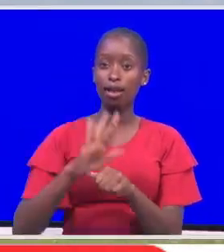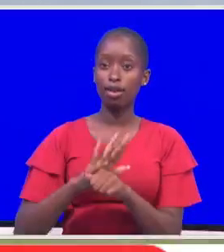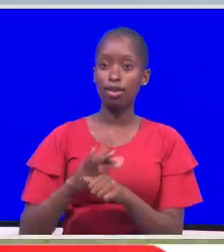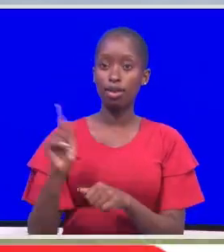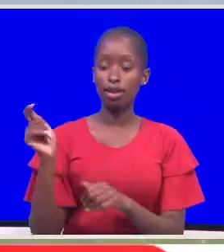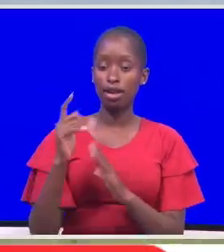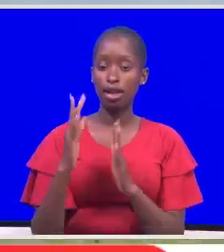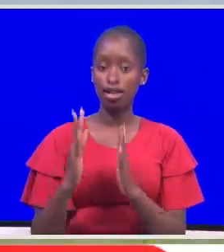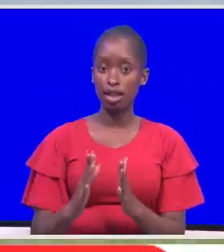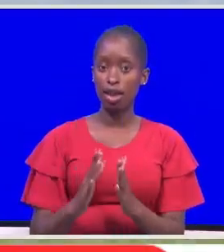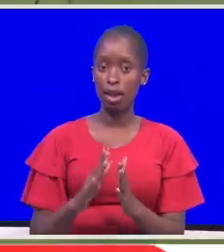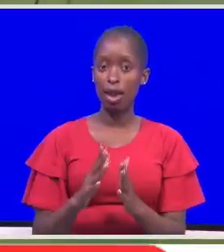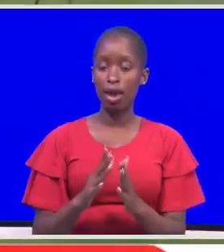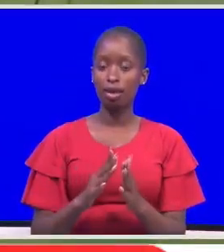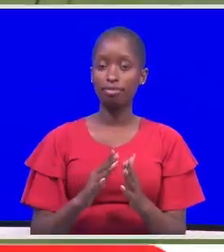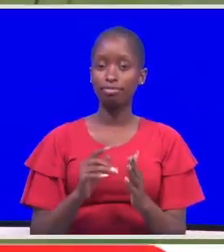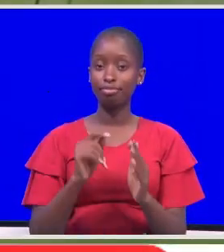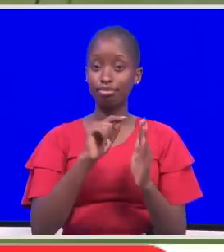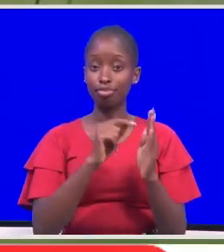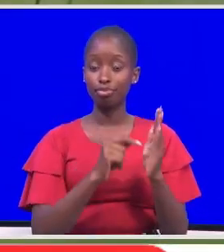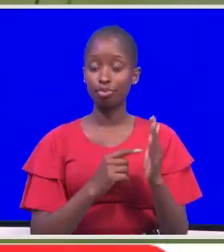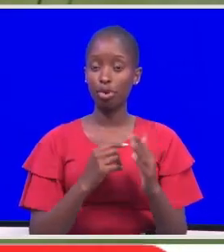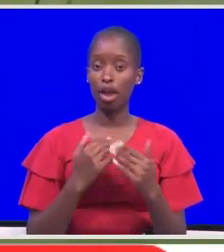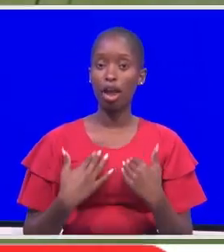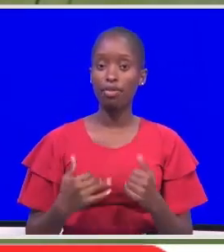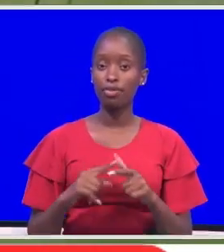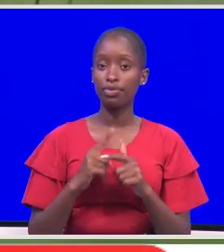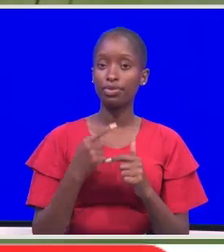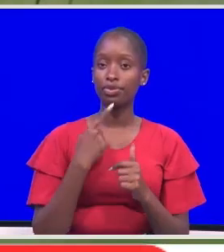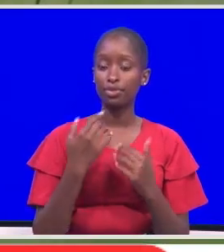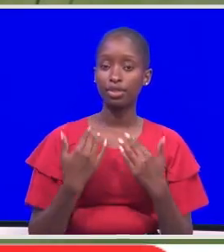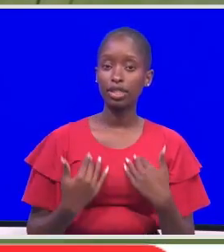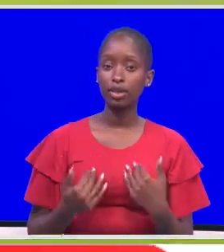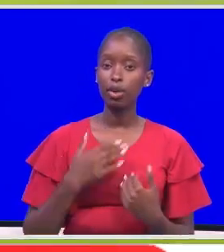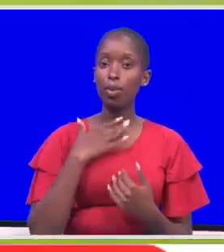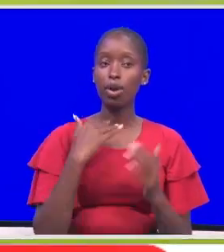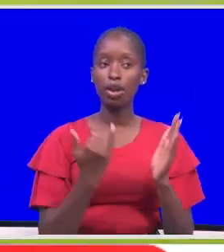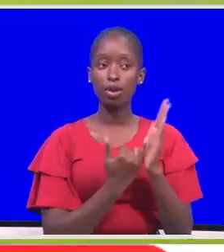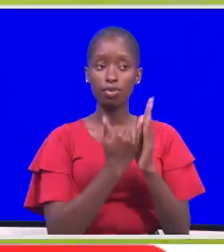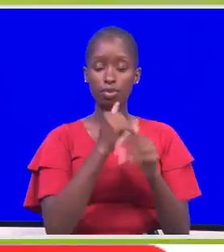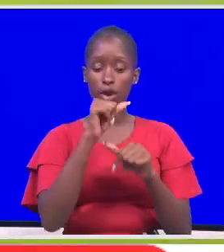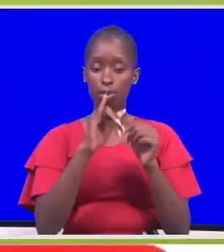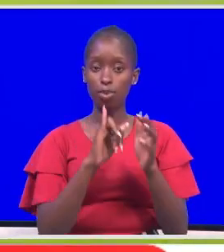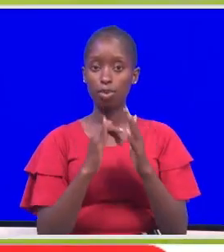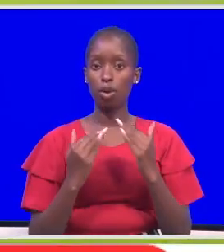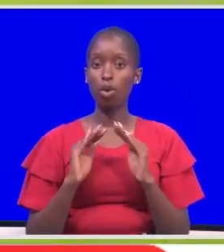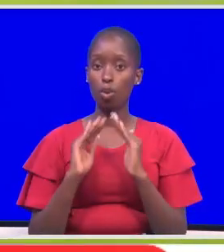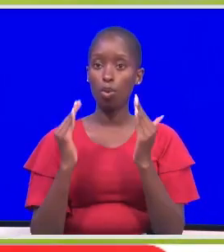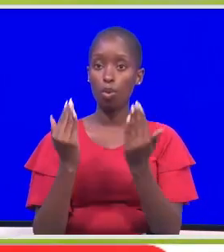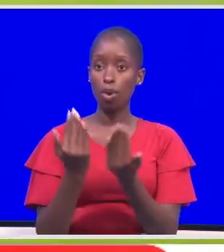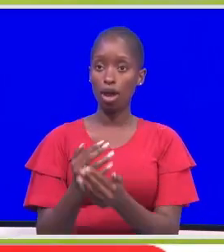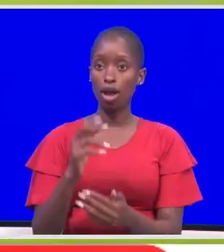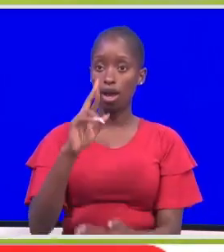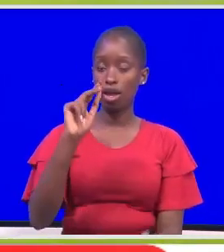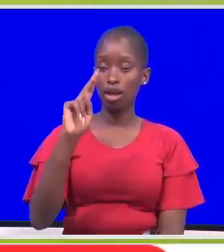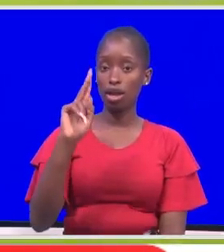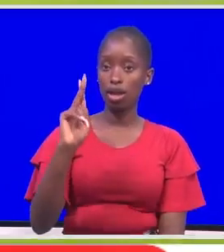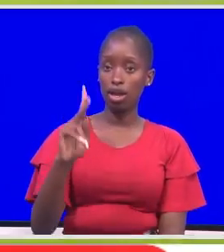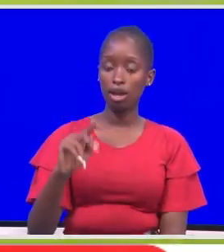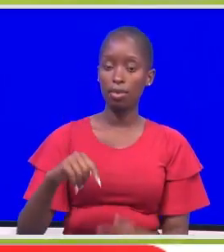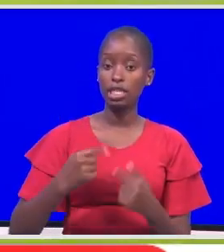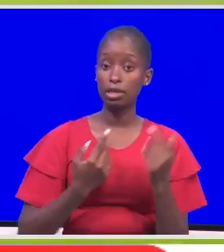the 2022 edition and is seeking to improve her world amateur golf ranking. This year I'm hoping that my swing will